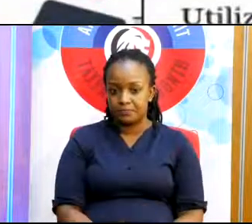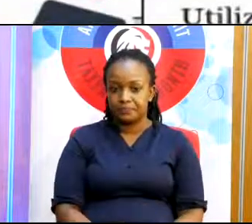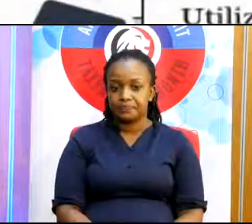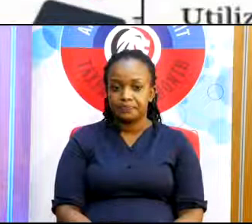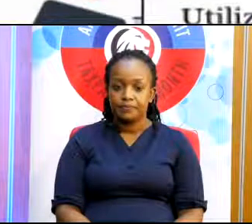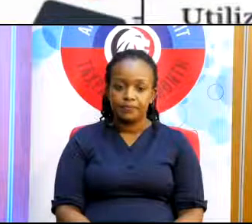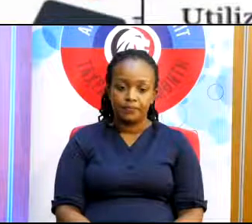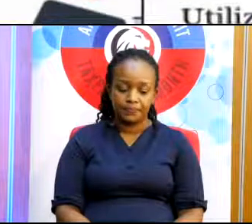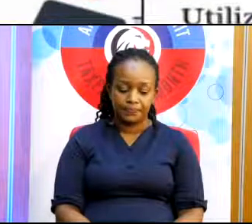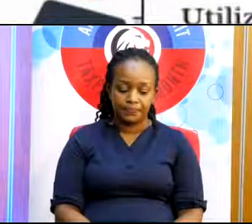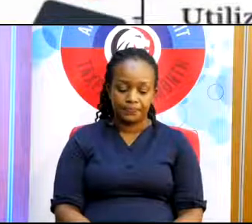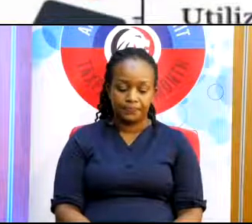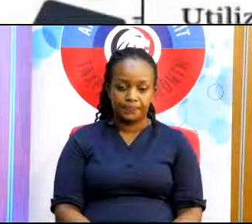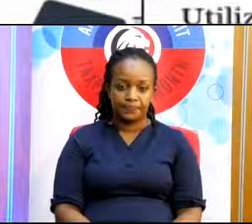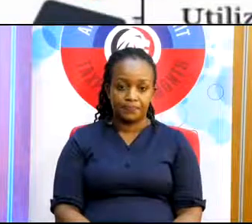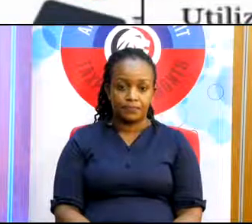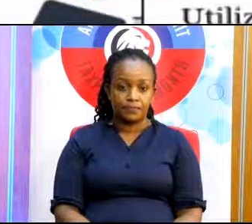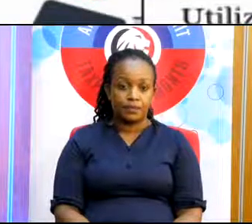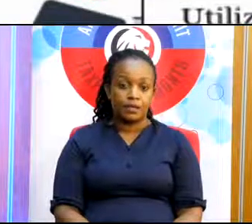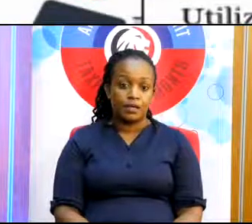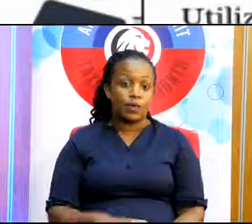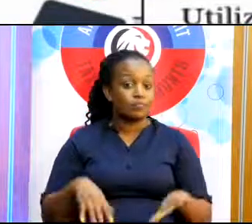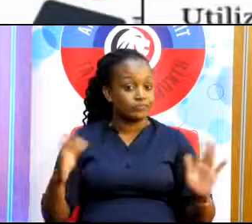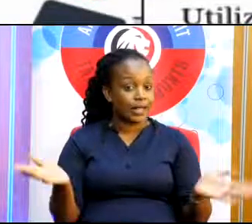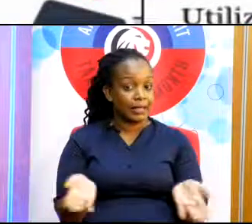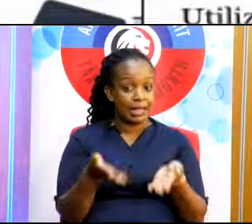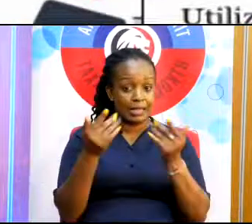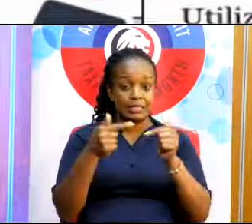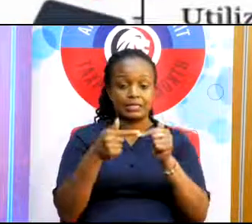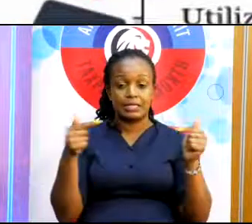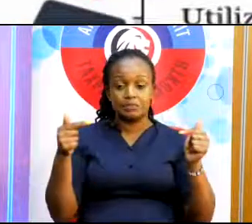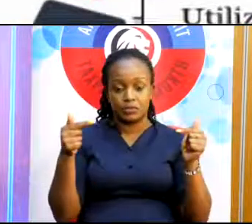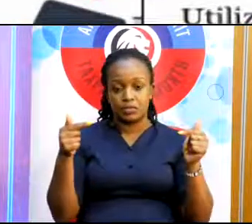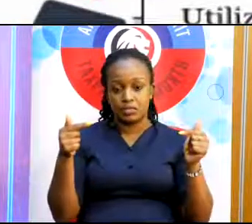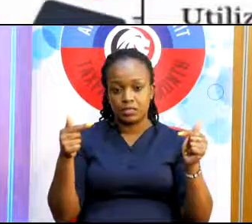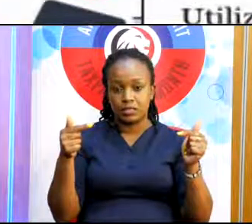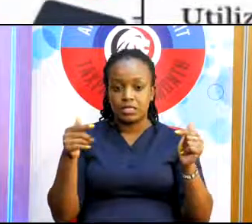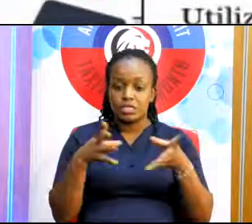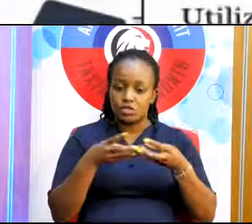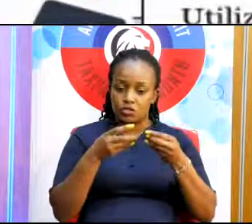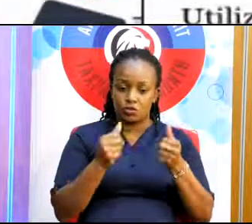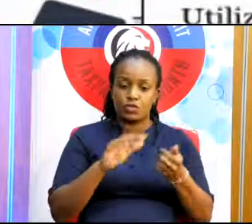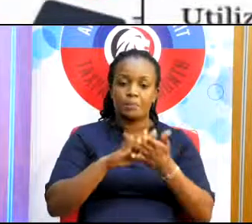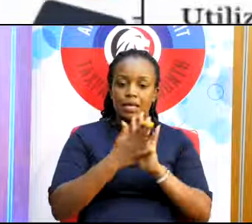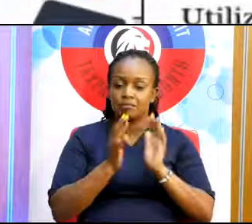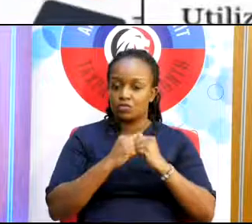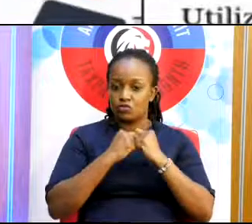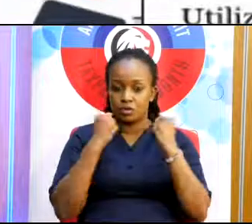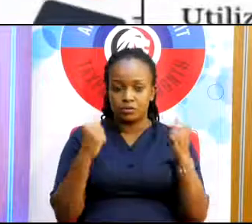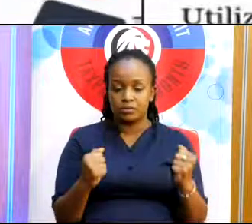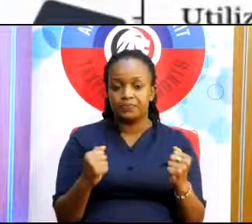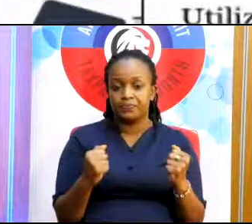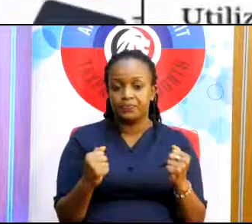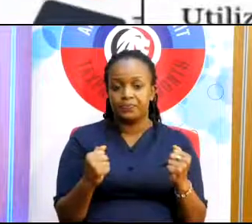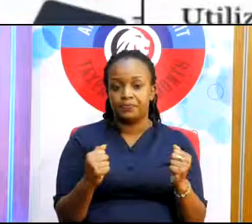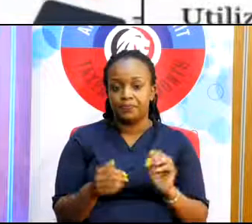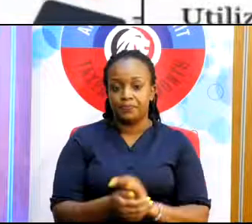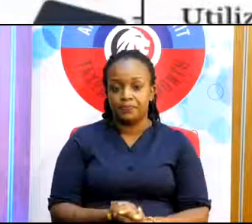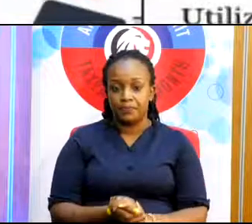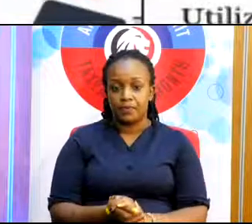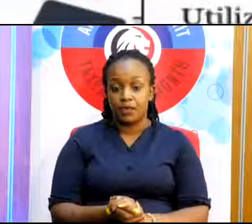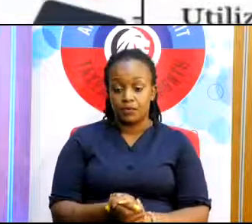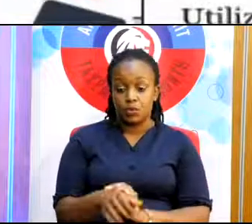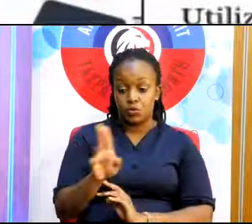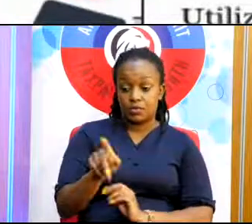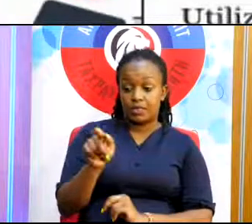earlier, our enhanced dispute resolution mechanisms comes in very strong, and our utilization of third-party data